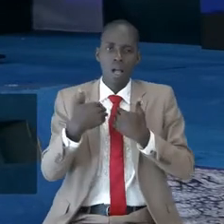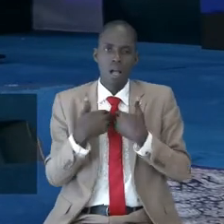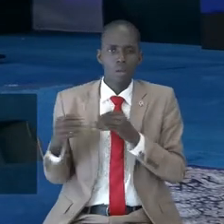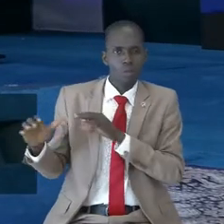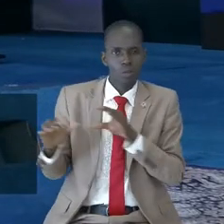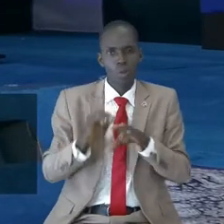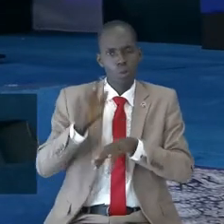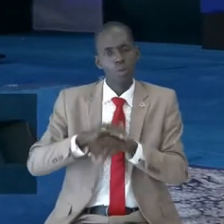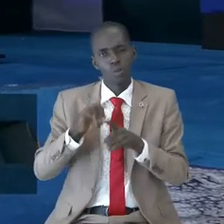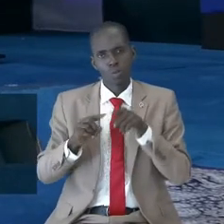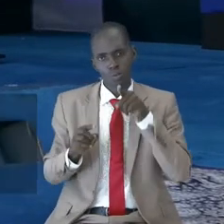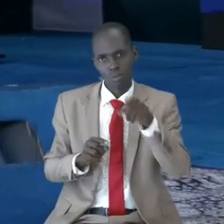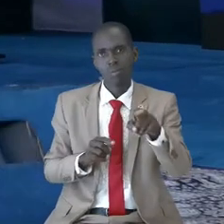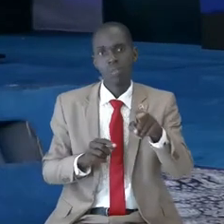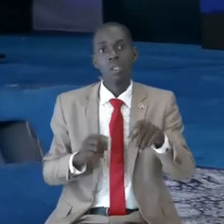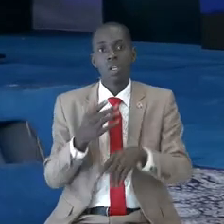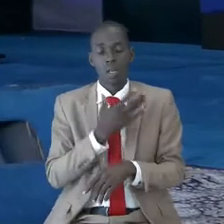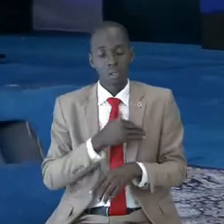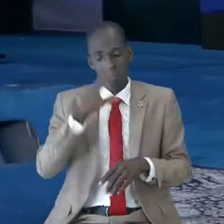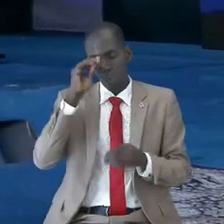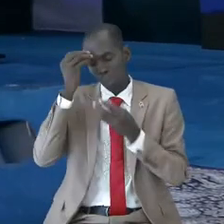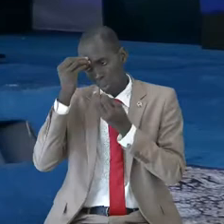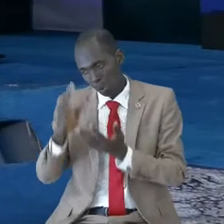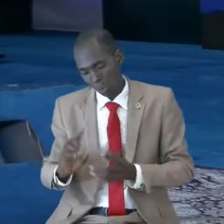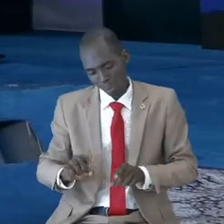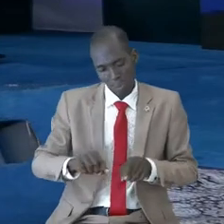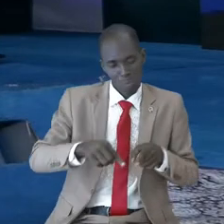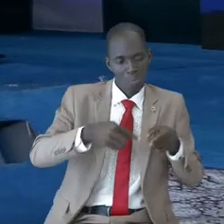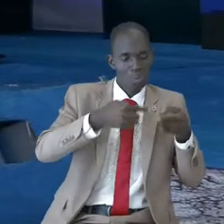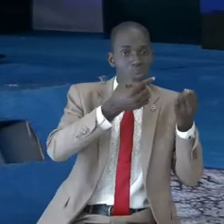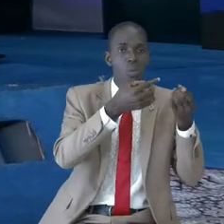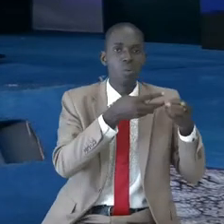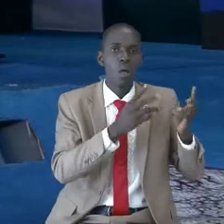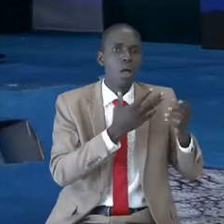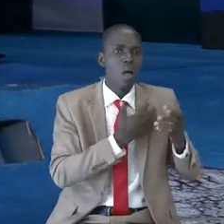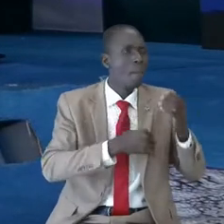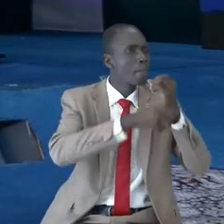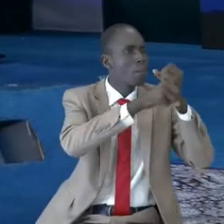done unto thee. And he went his way and published